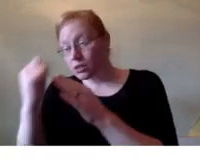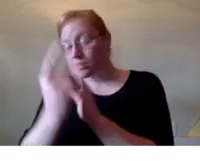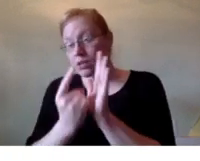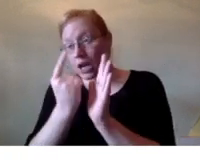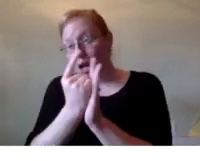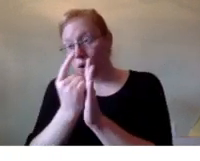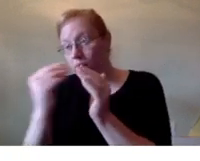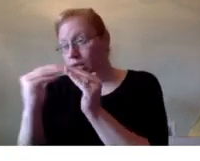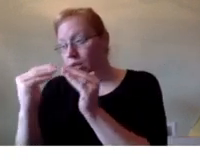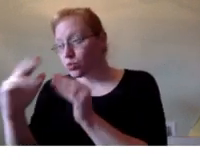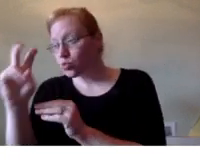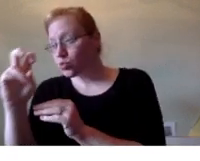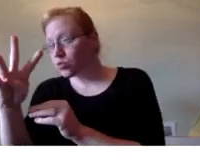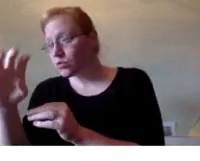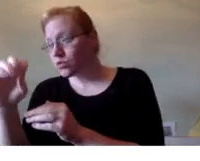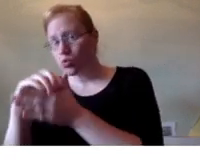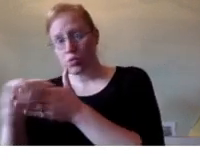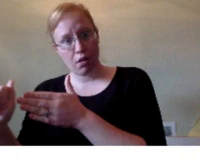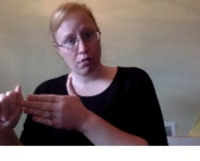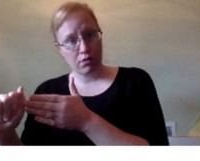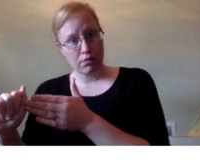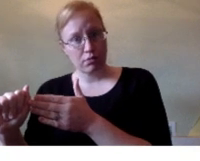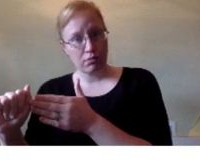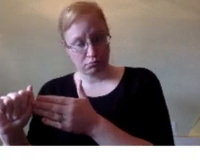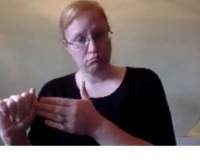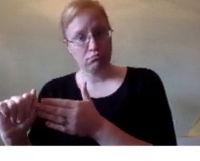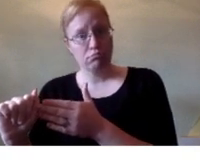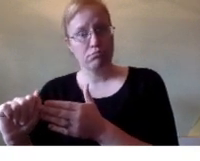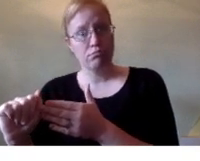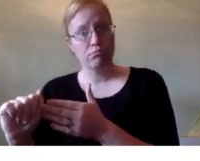hour equals $240.